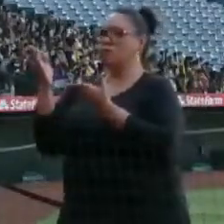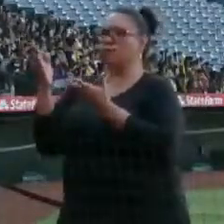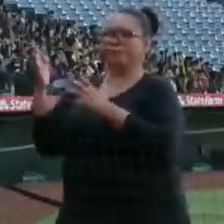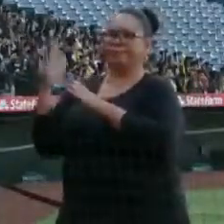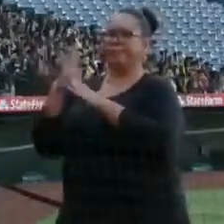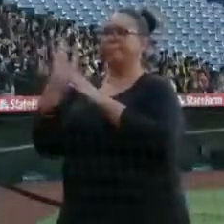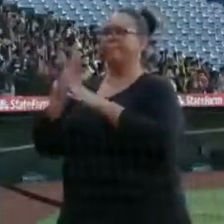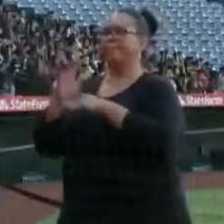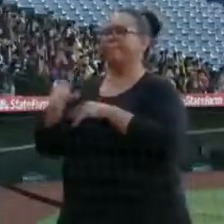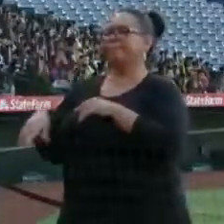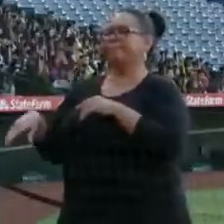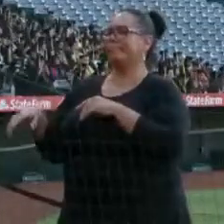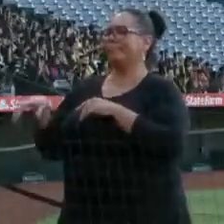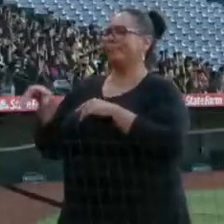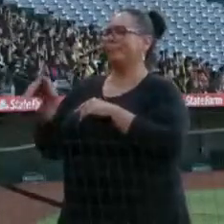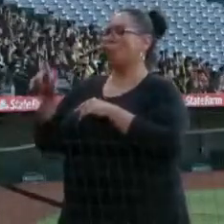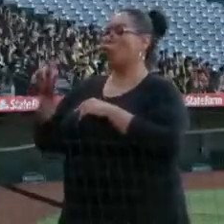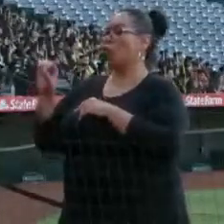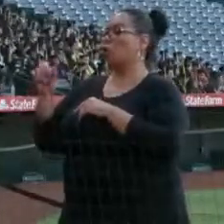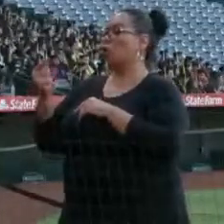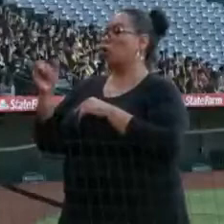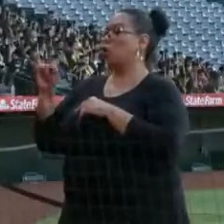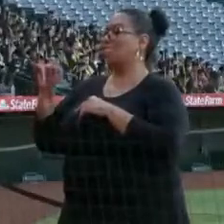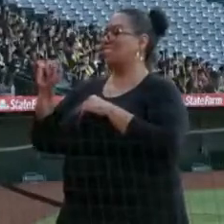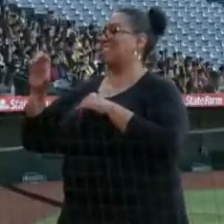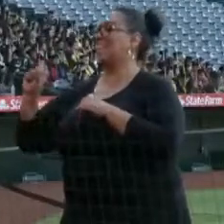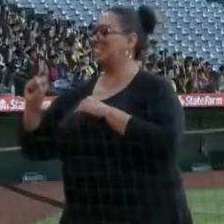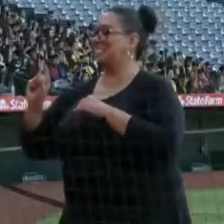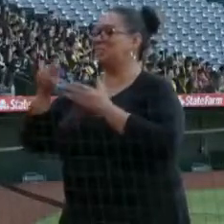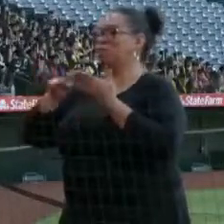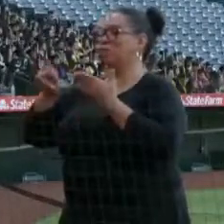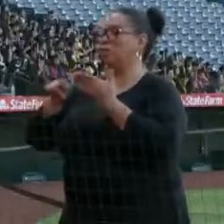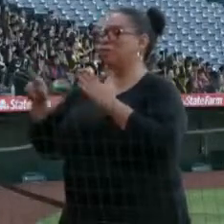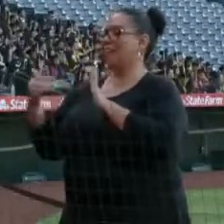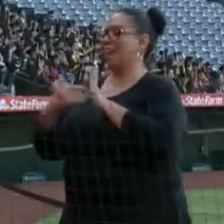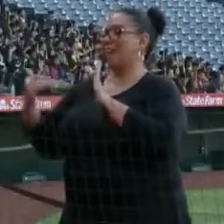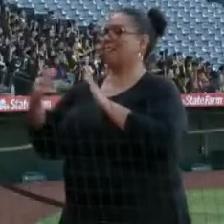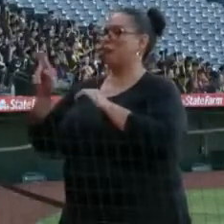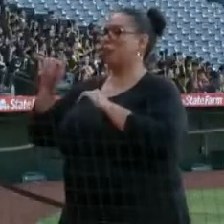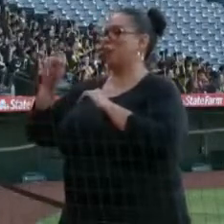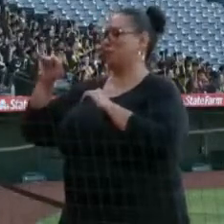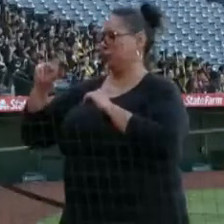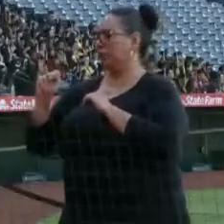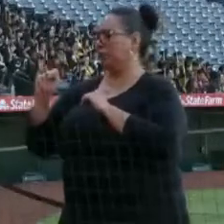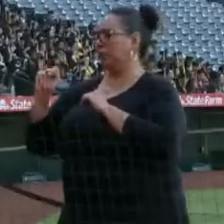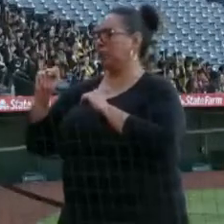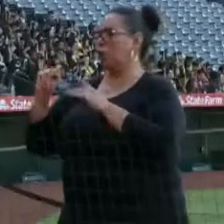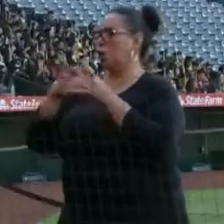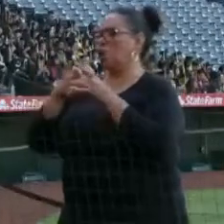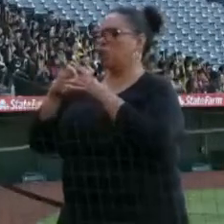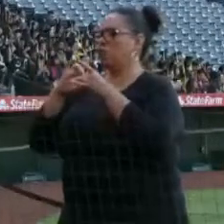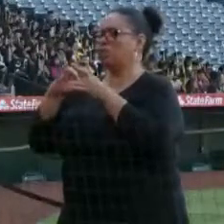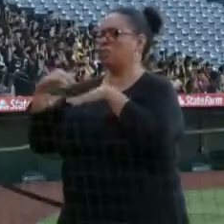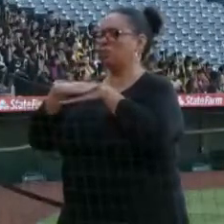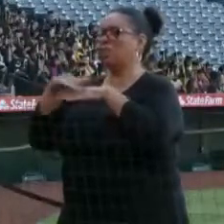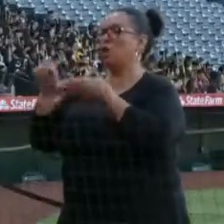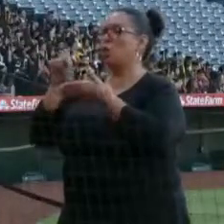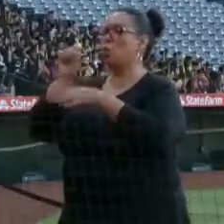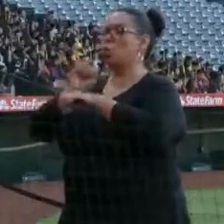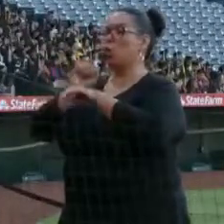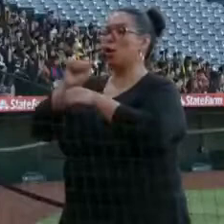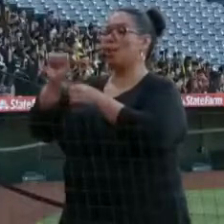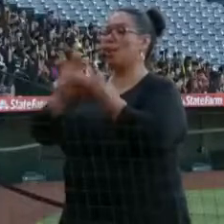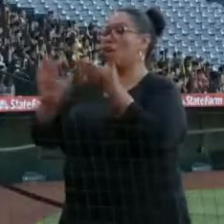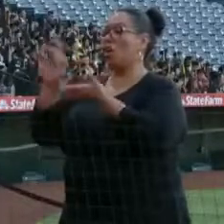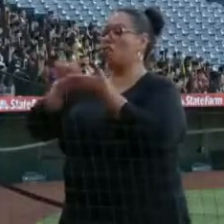and research for the Anti-Racist Coalition at the Beach and has worked in the College Writing Center